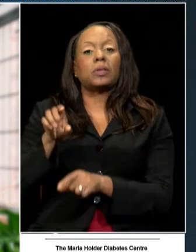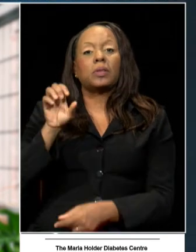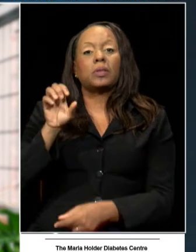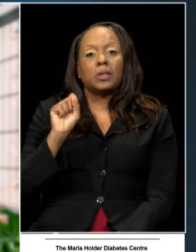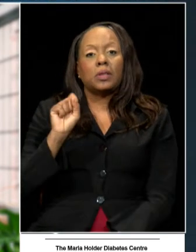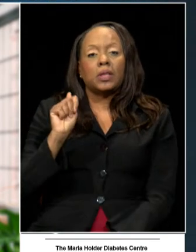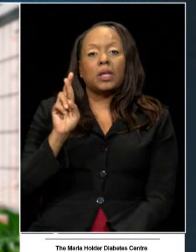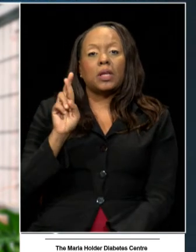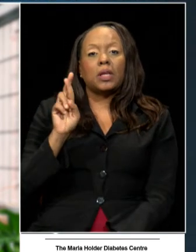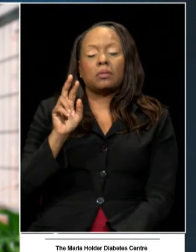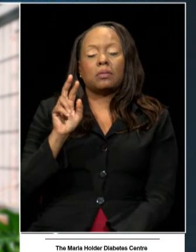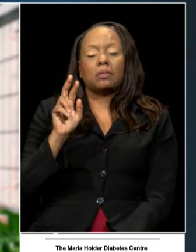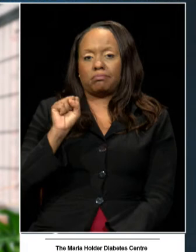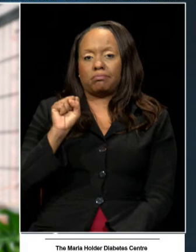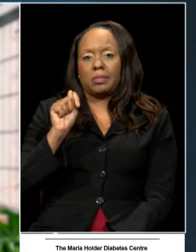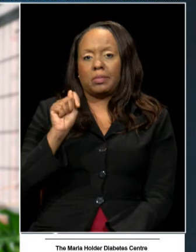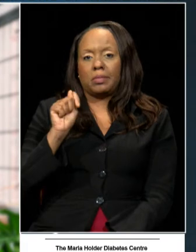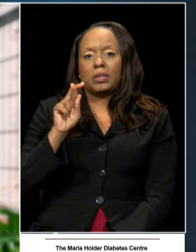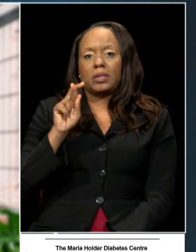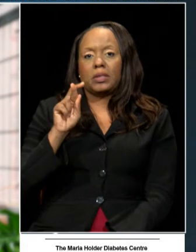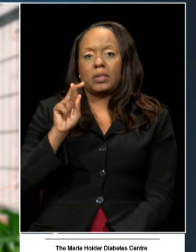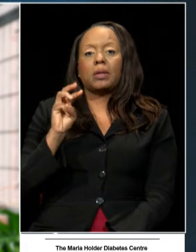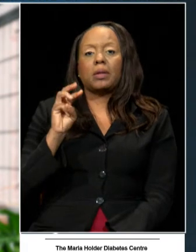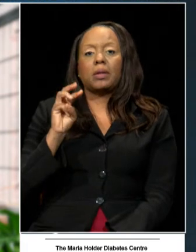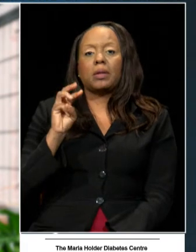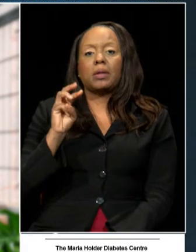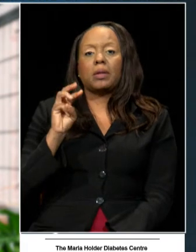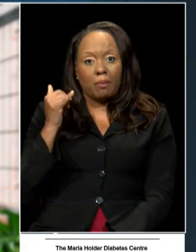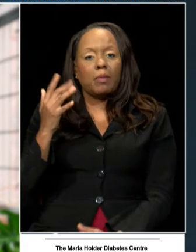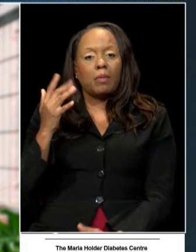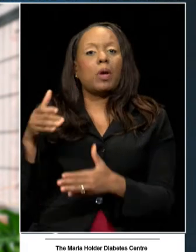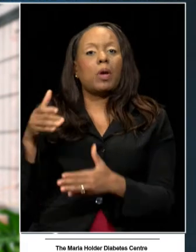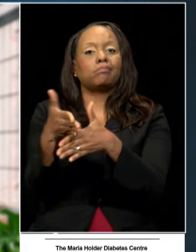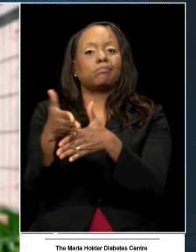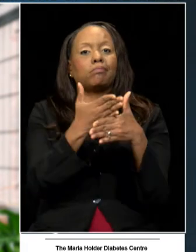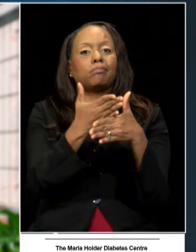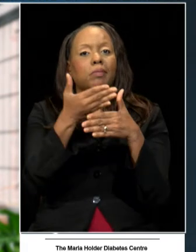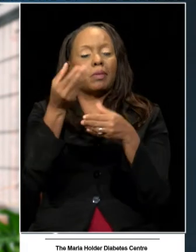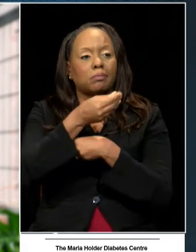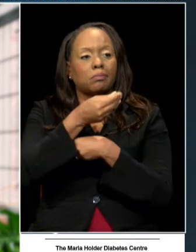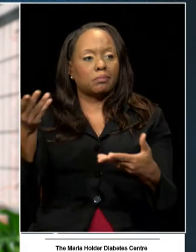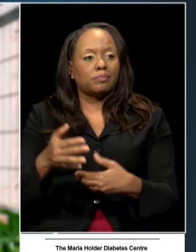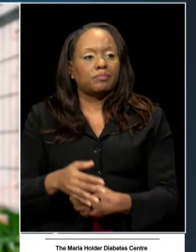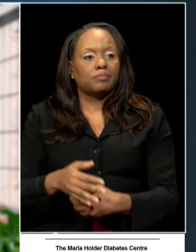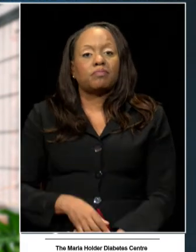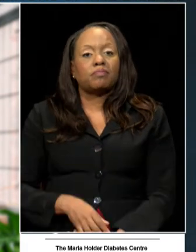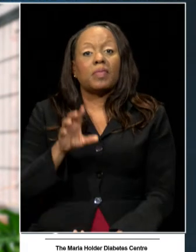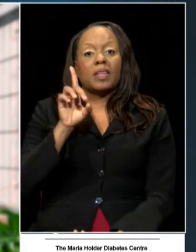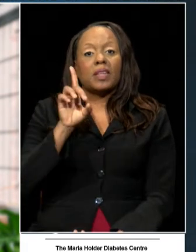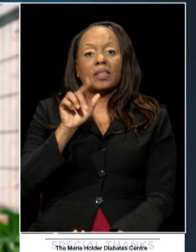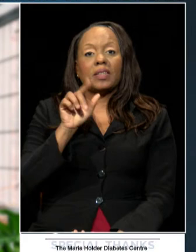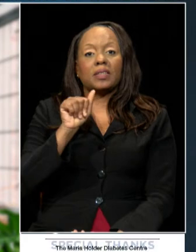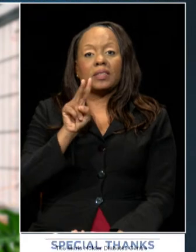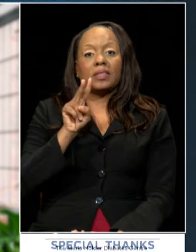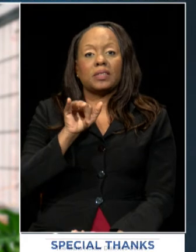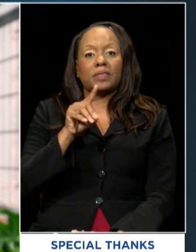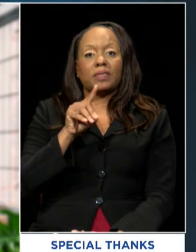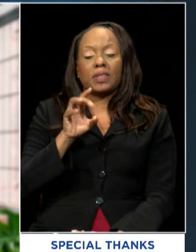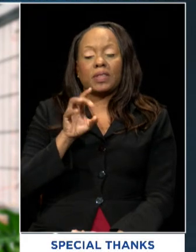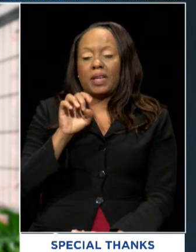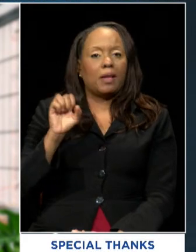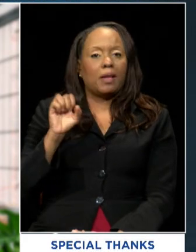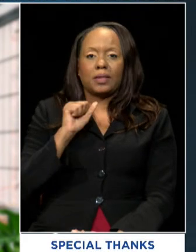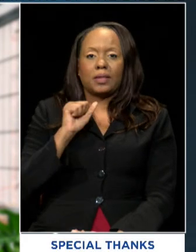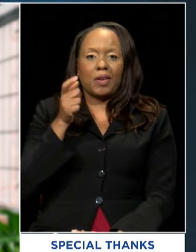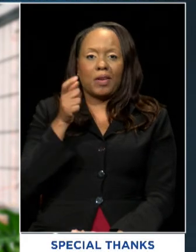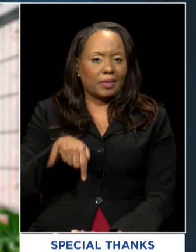Starcom network. Again, partnering to make sure that the message is shared. David Ellis isn't with us this evening. He will join us again next